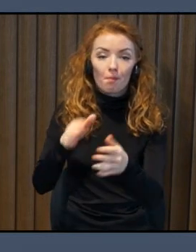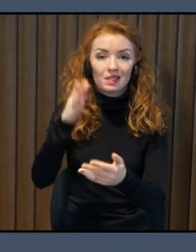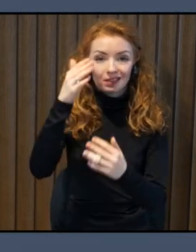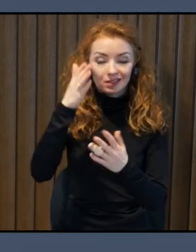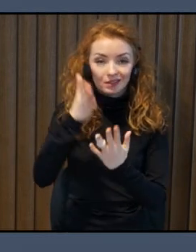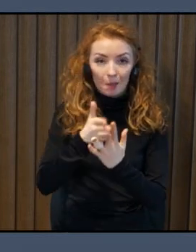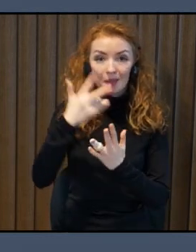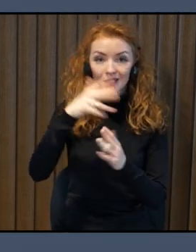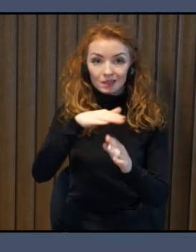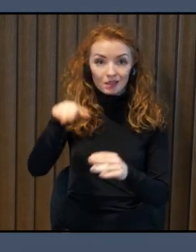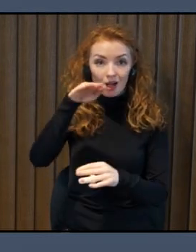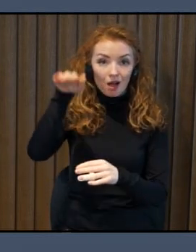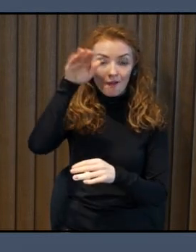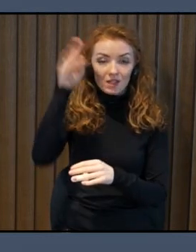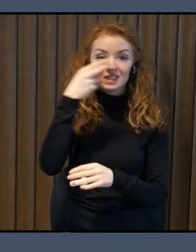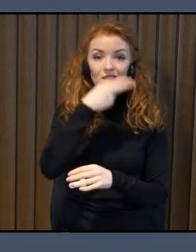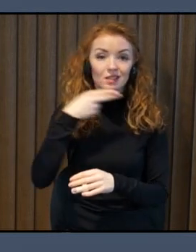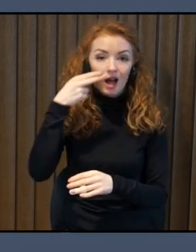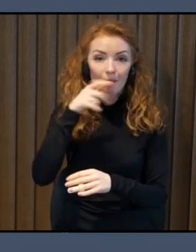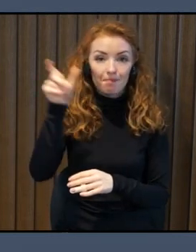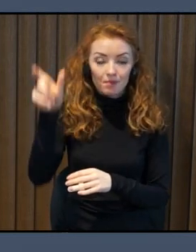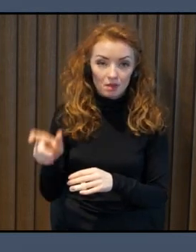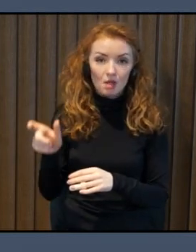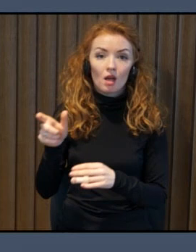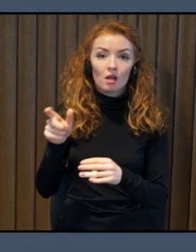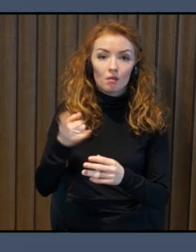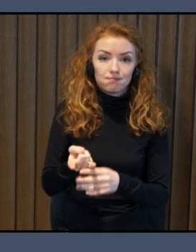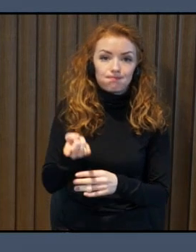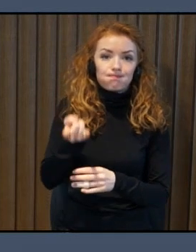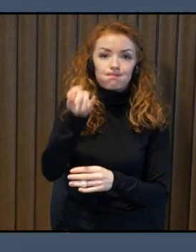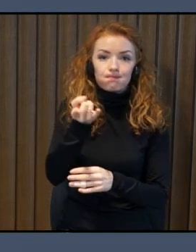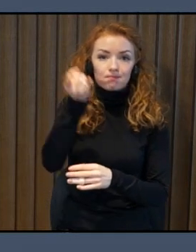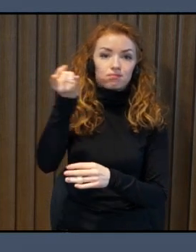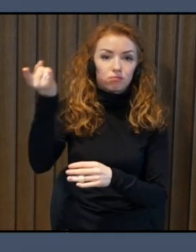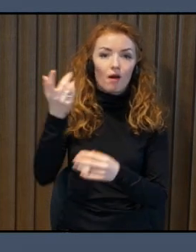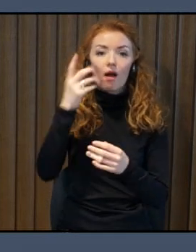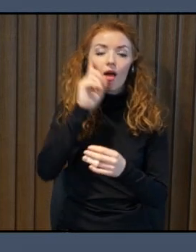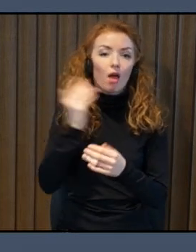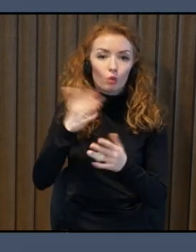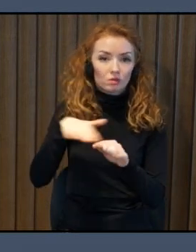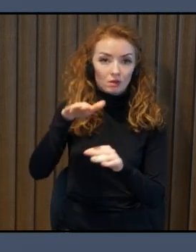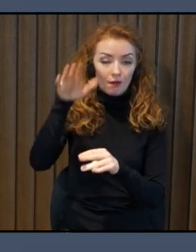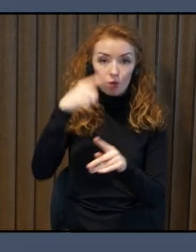is the central element, and it moves around 3 floors, and it